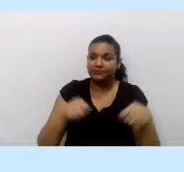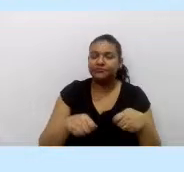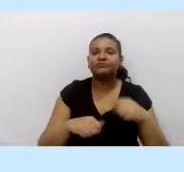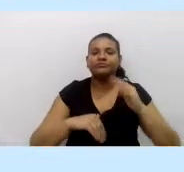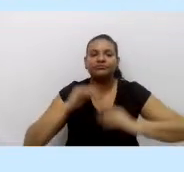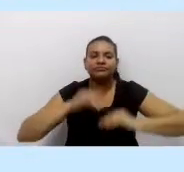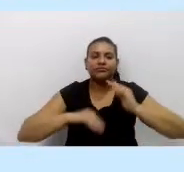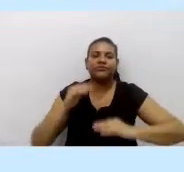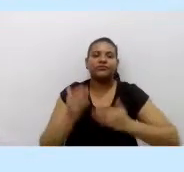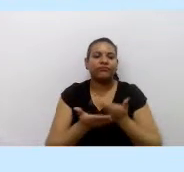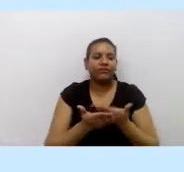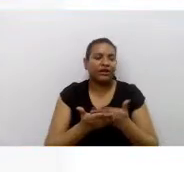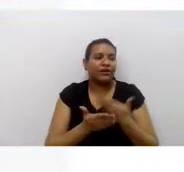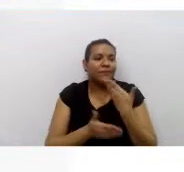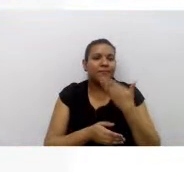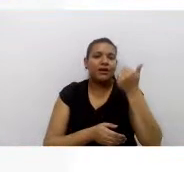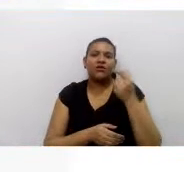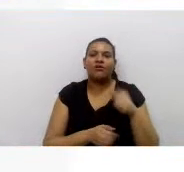heavy?